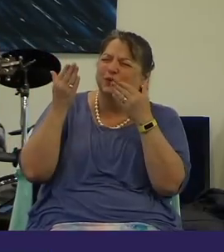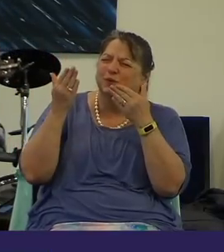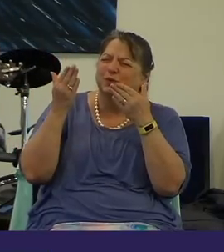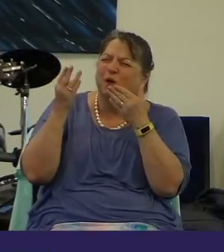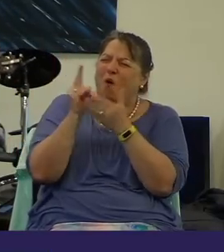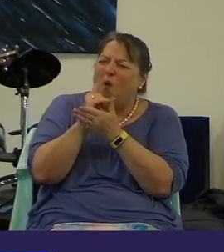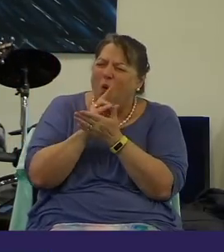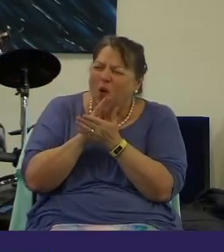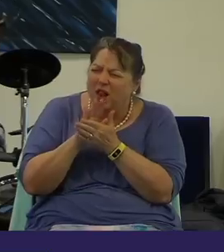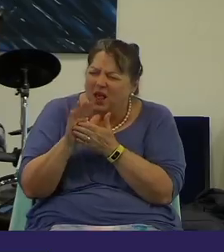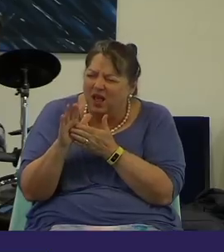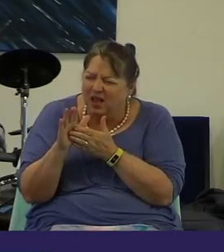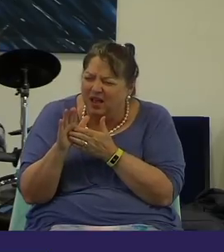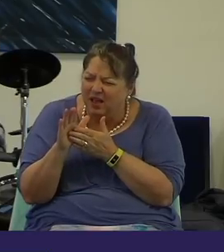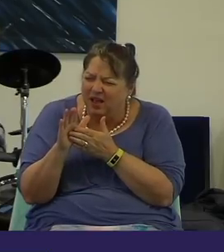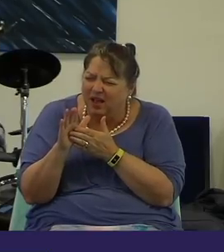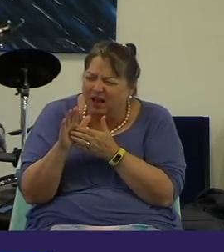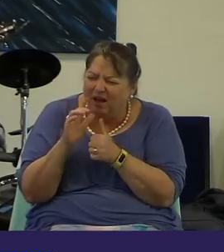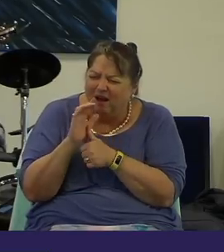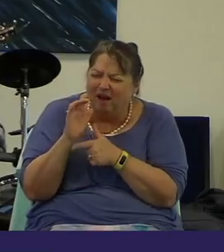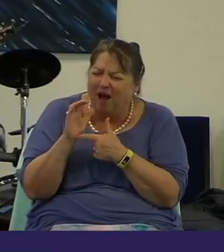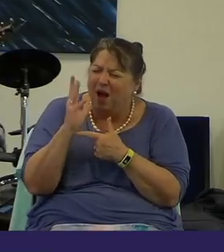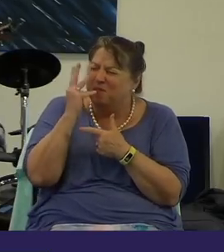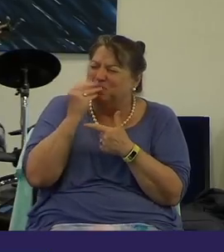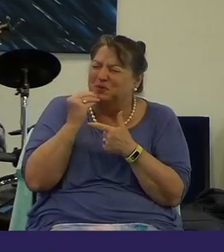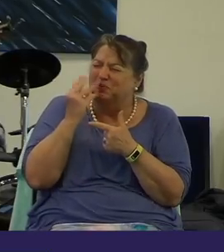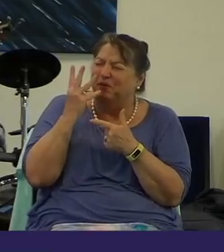holy. You're beautiful.